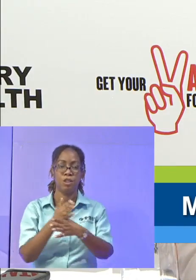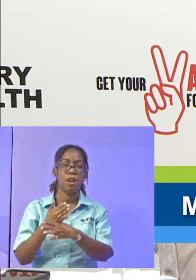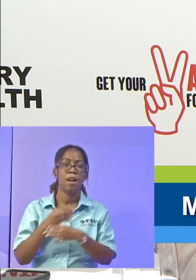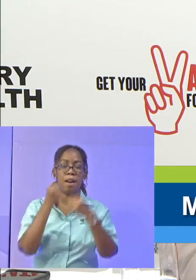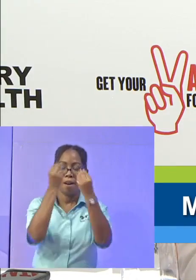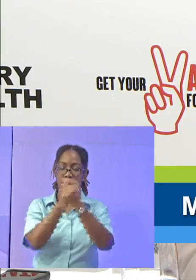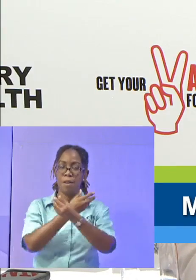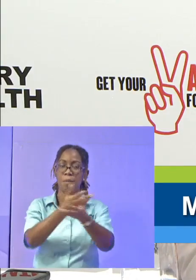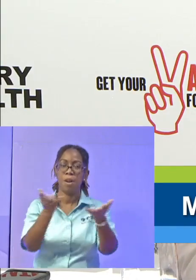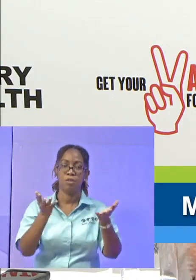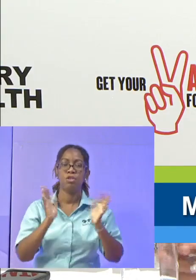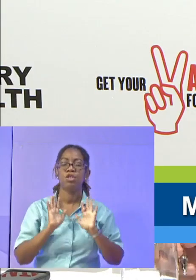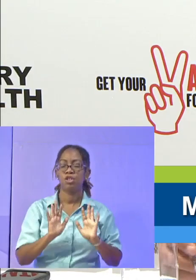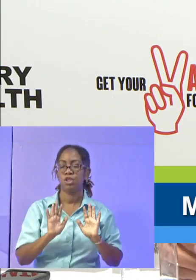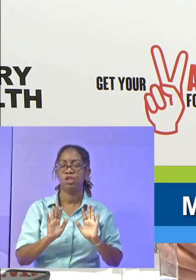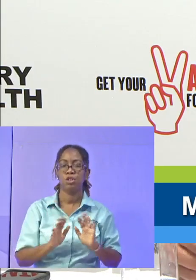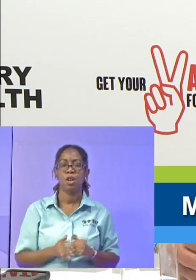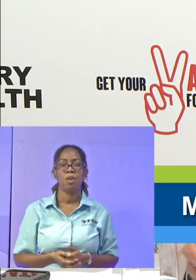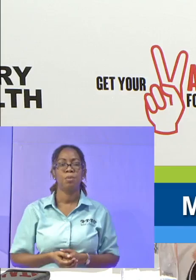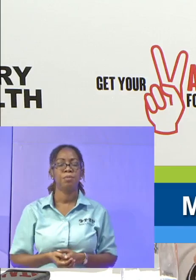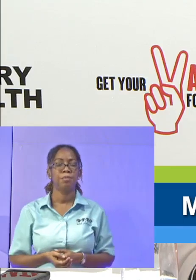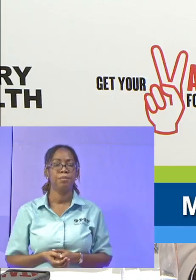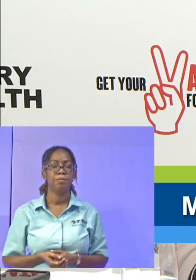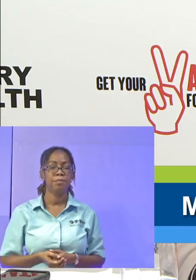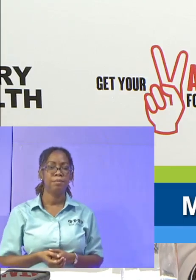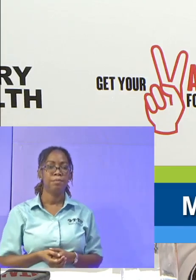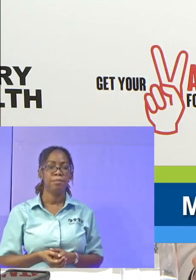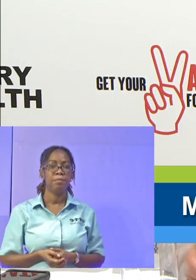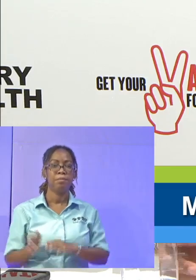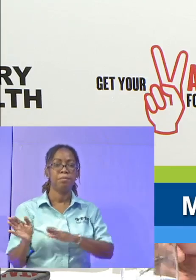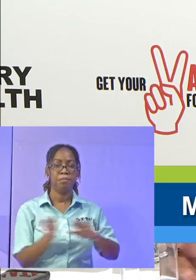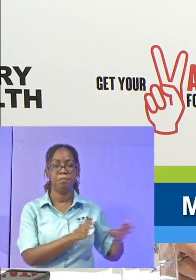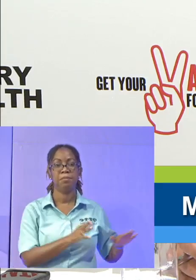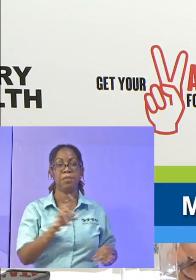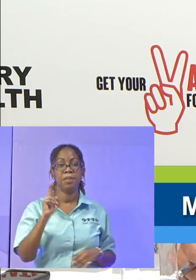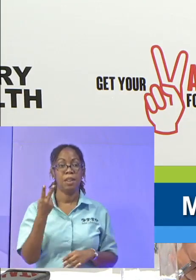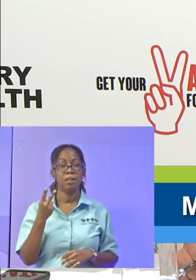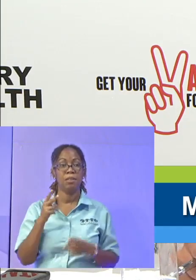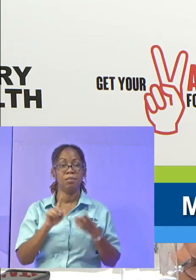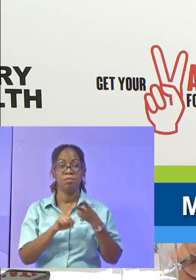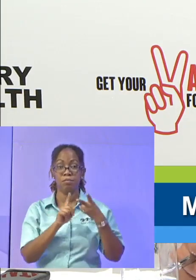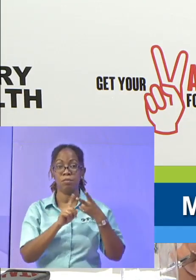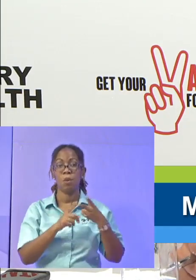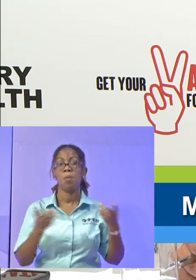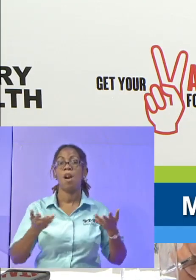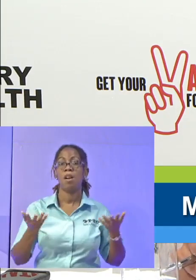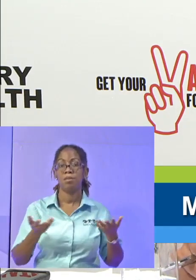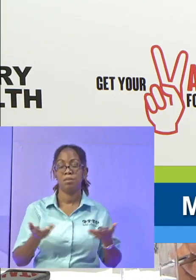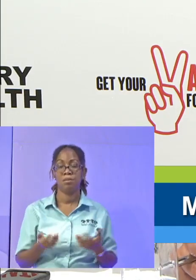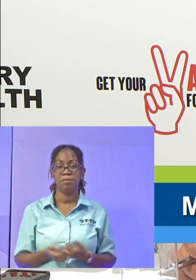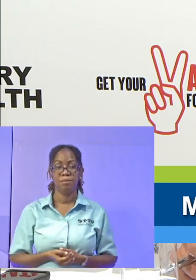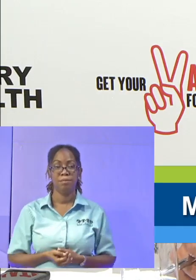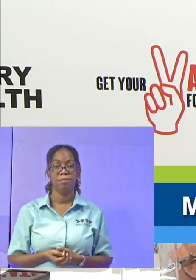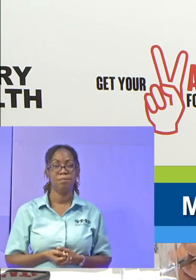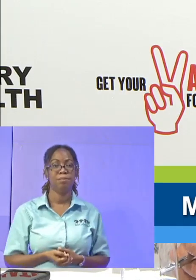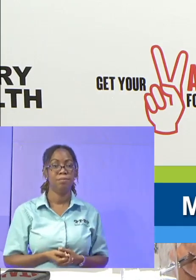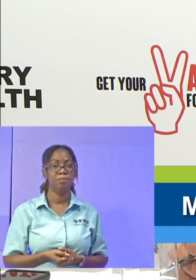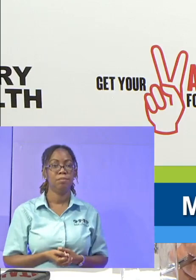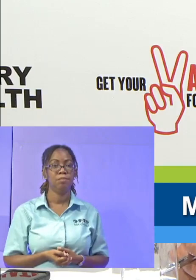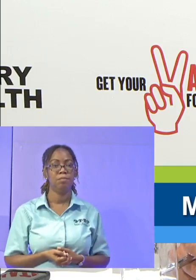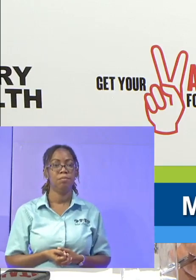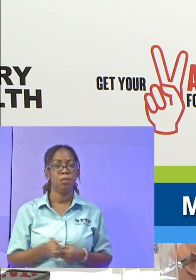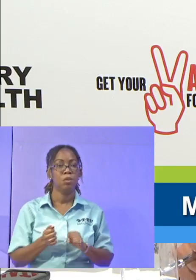is the first announcement. Second announcement has to do with the COVID outcome